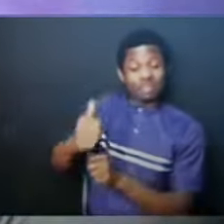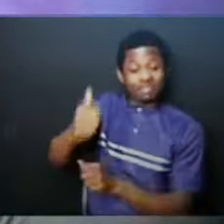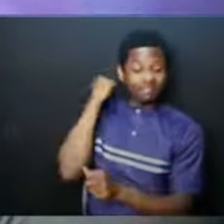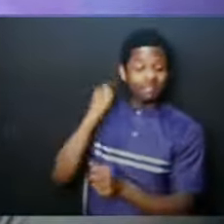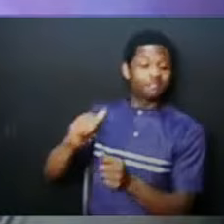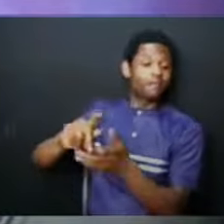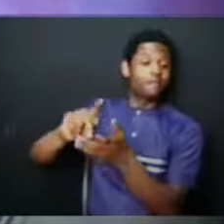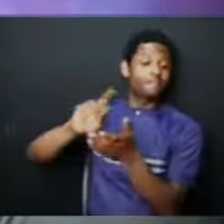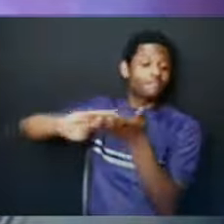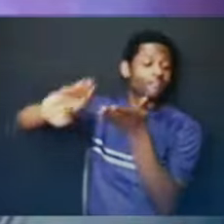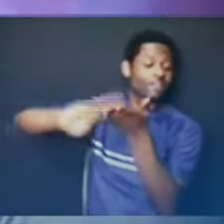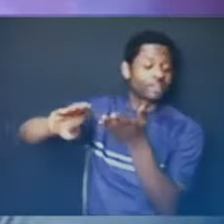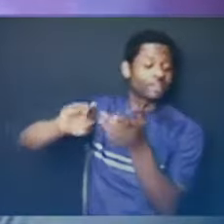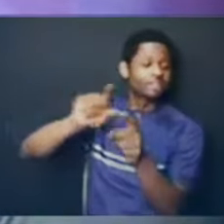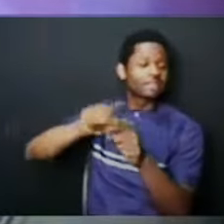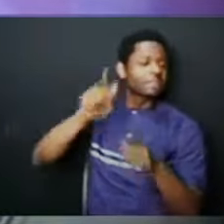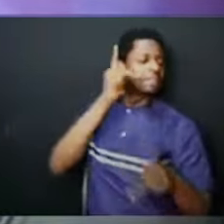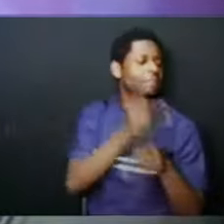a grudge,